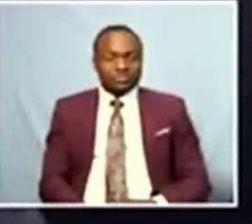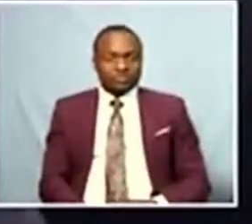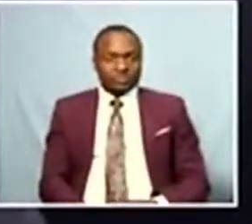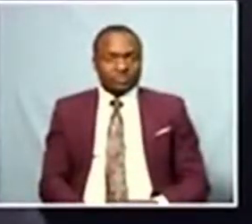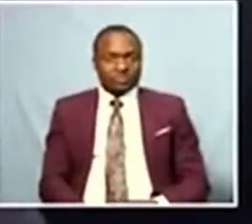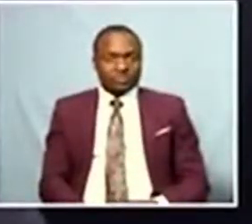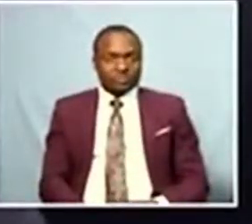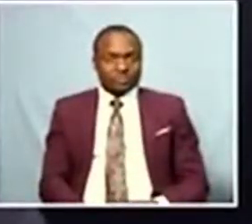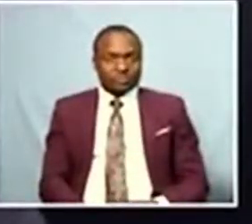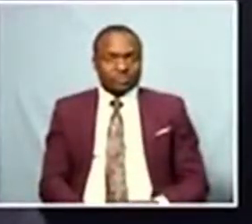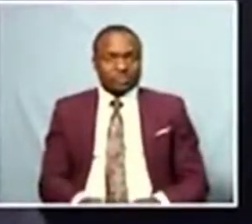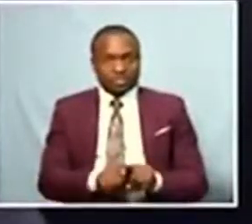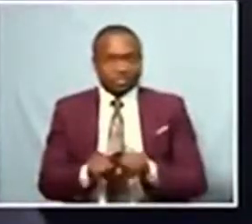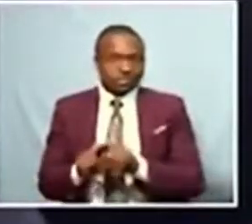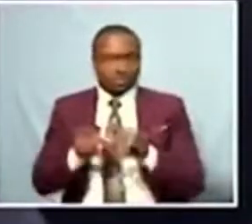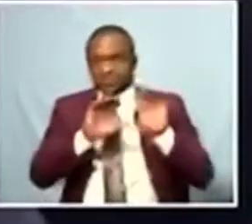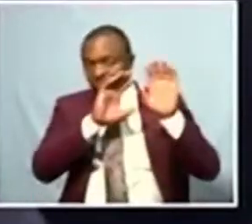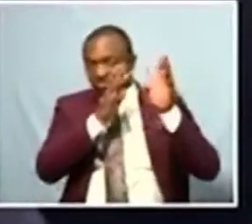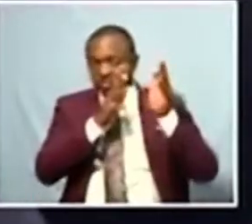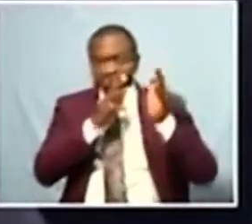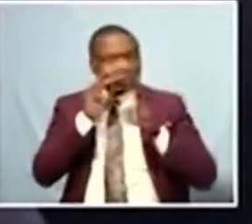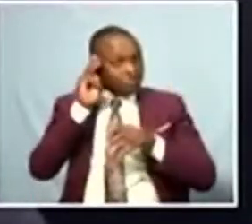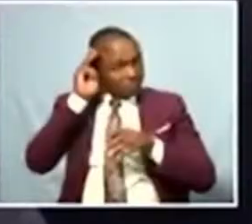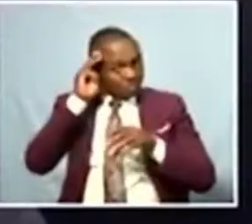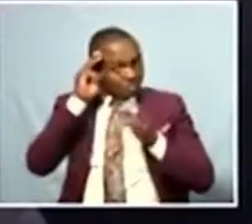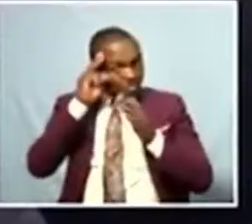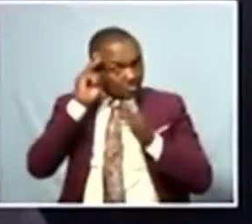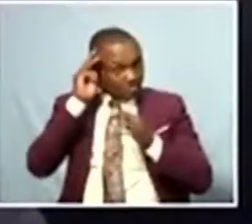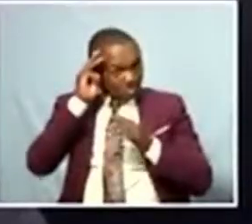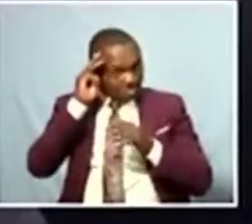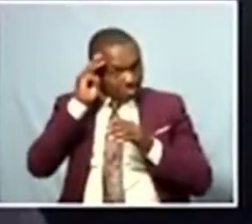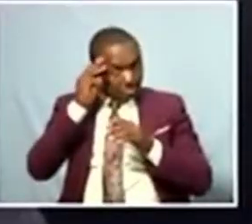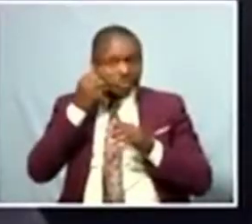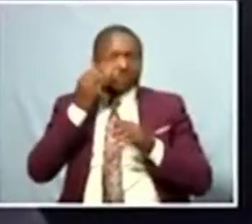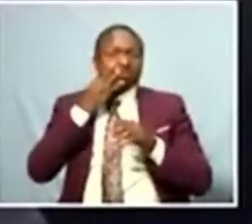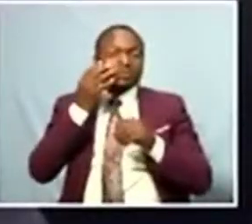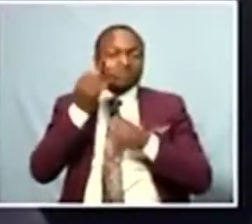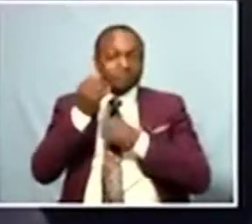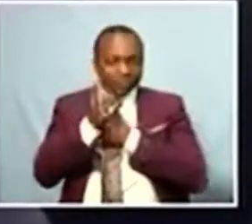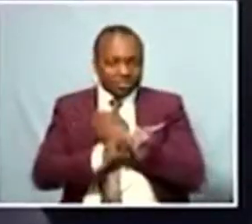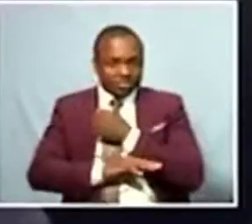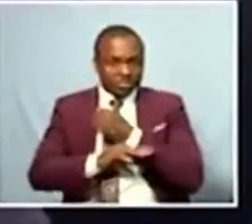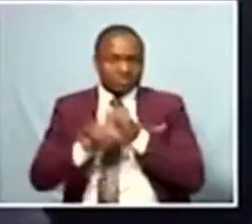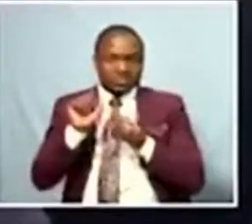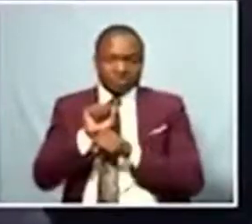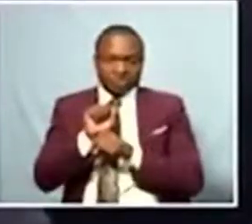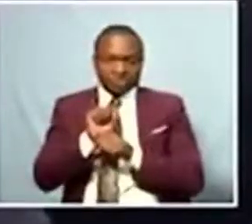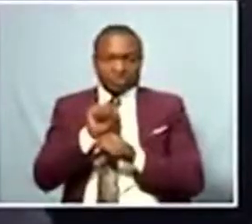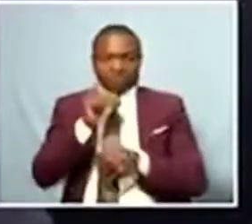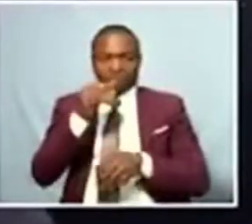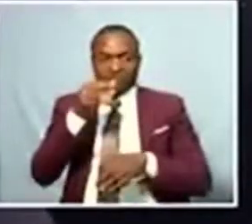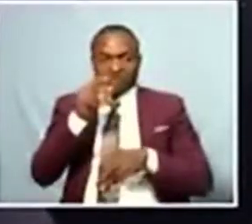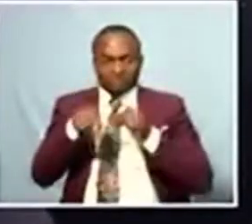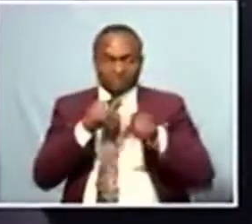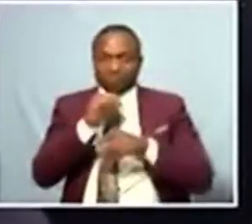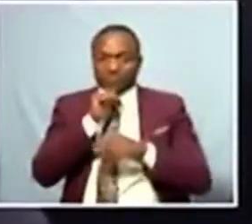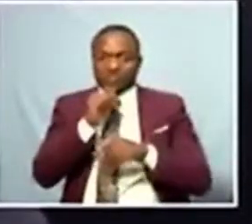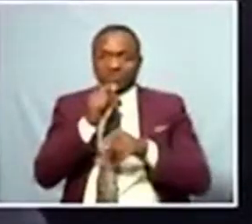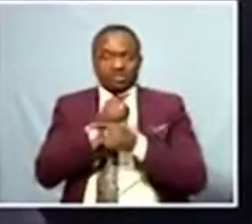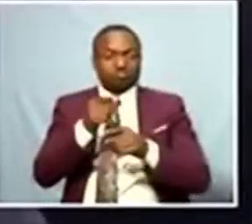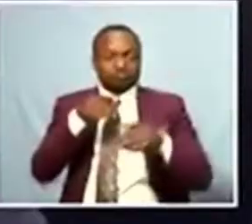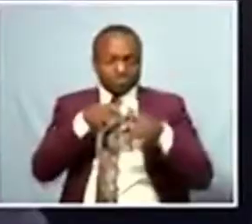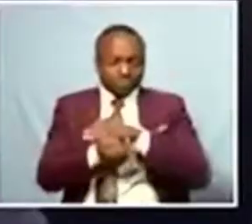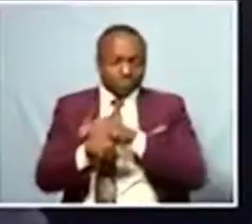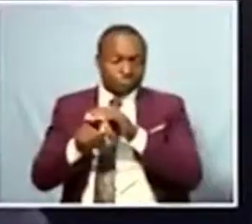we also hope the Minister of Home Affairs will work on it to make sure that people, they don't just enter, especially from these neighboring